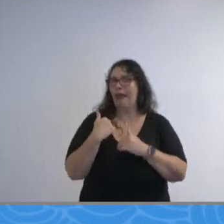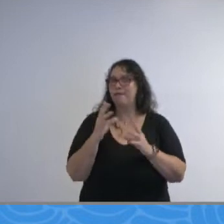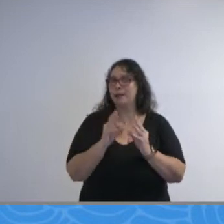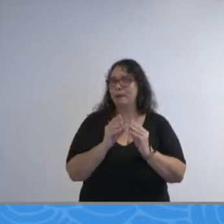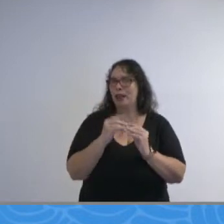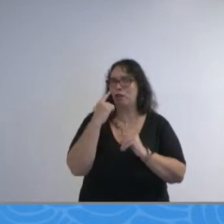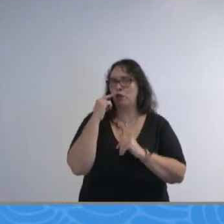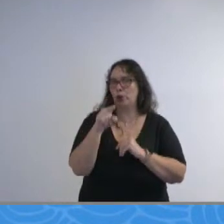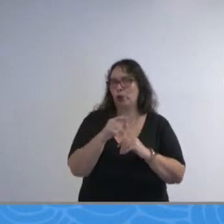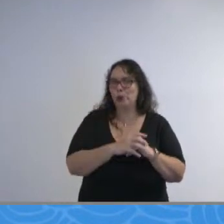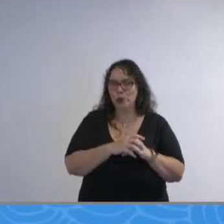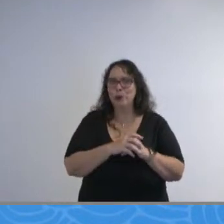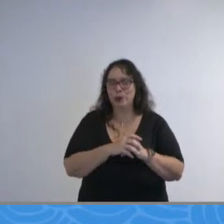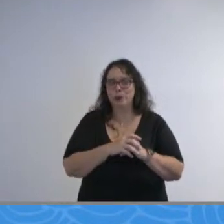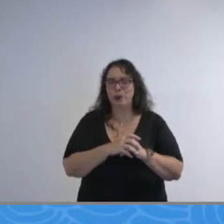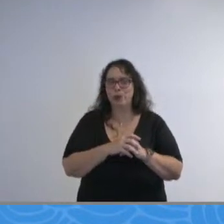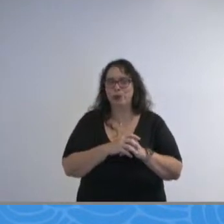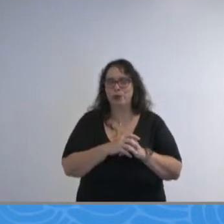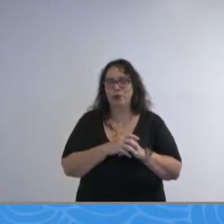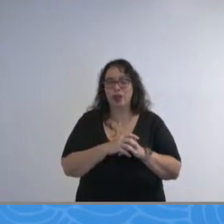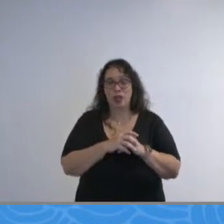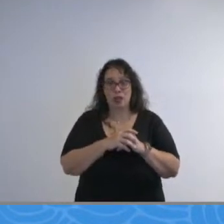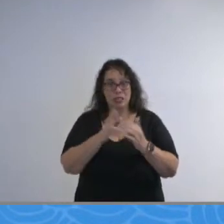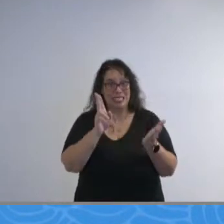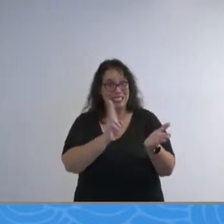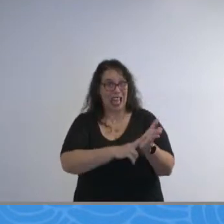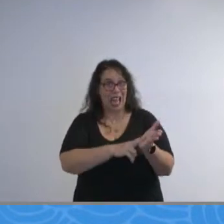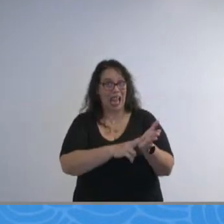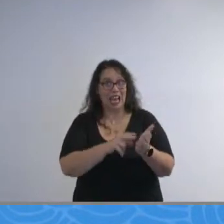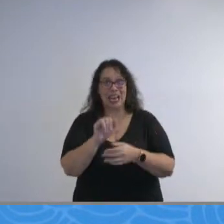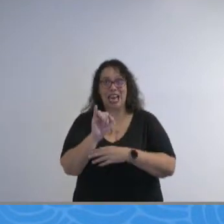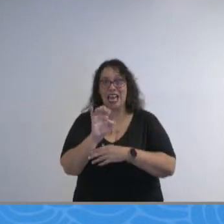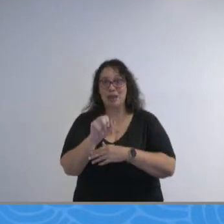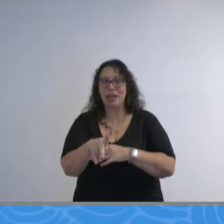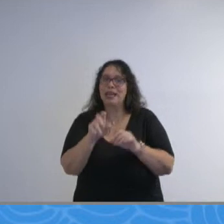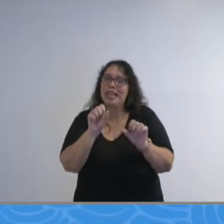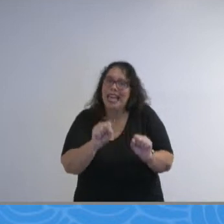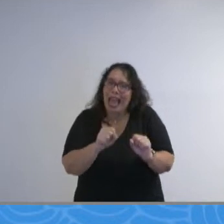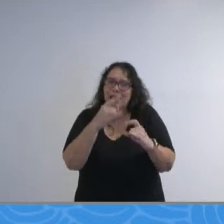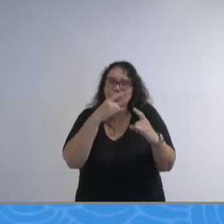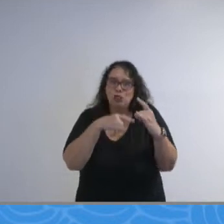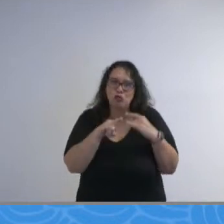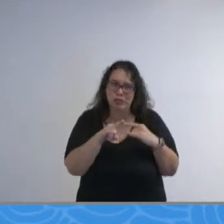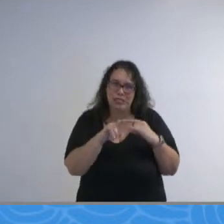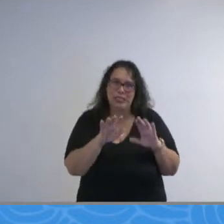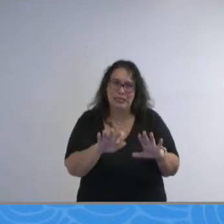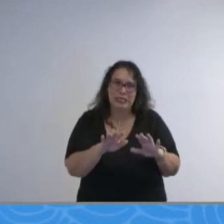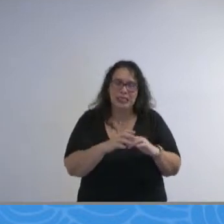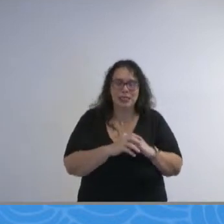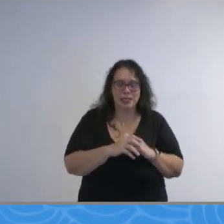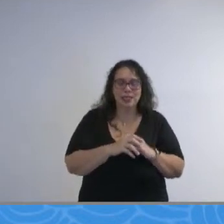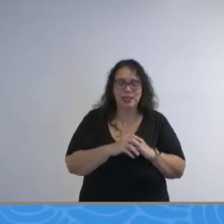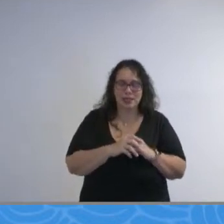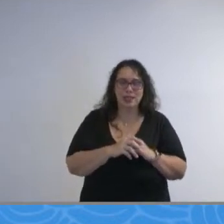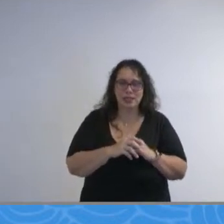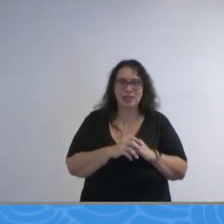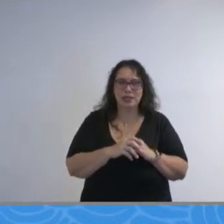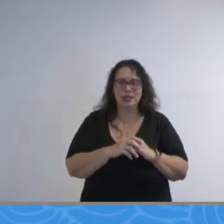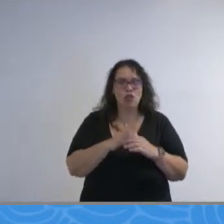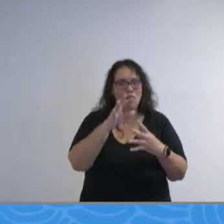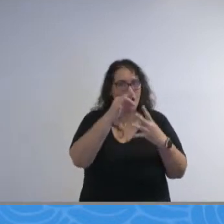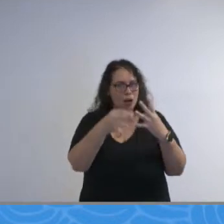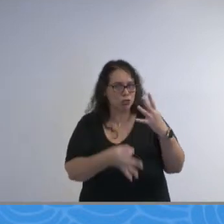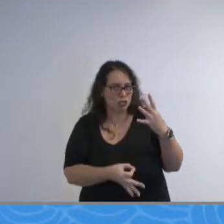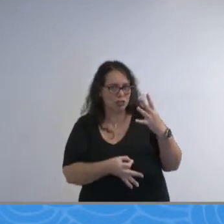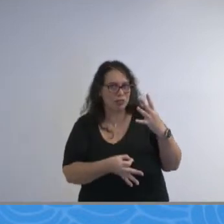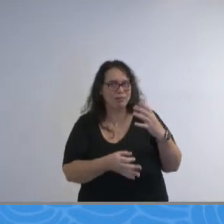Okay, once signing the IEP can be a little bit tricky. You have some options